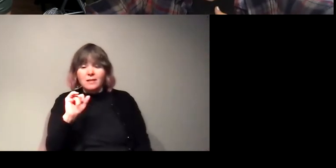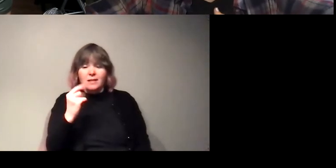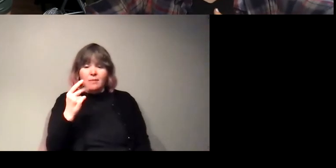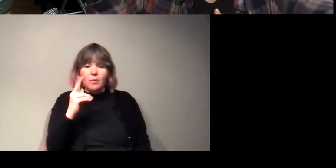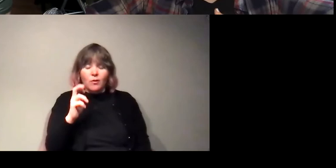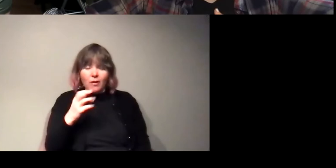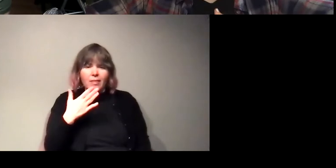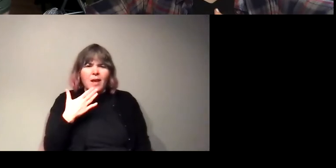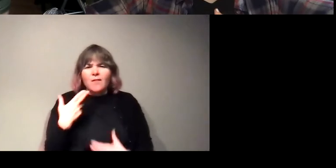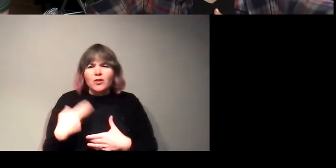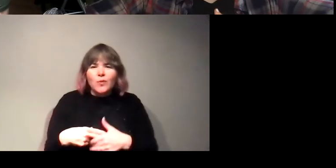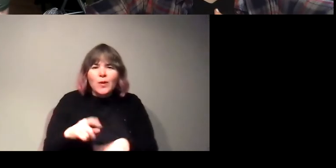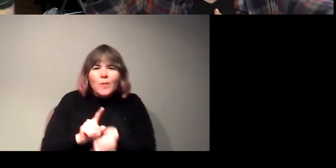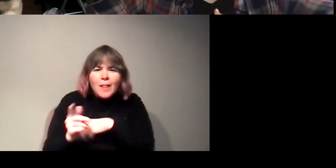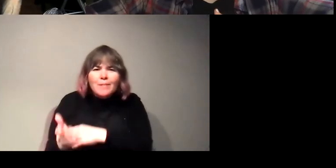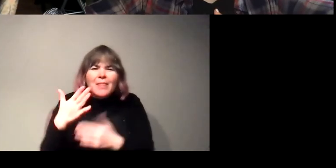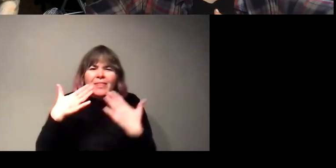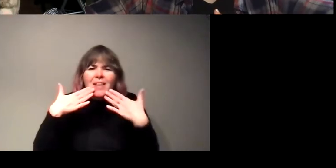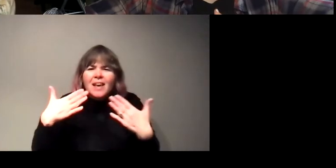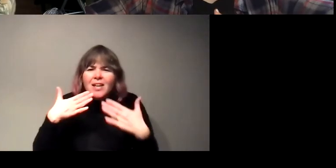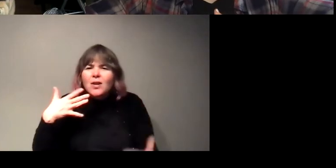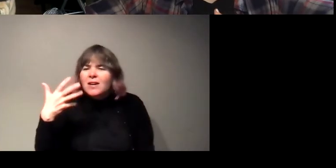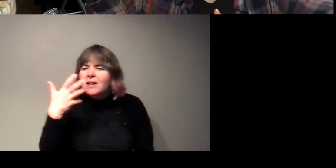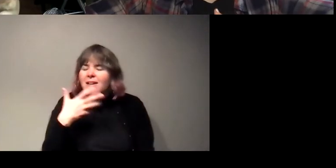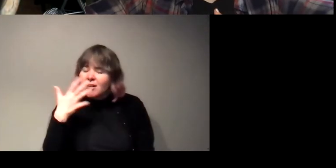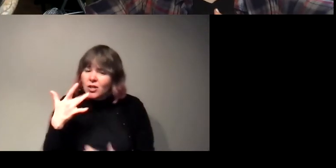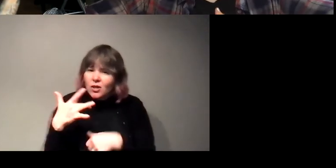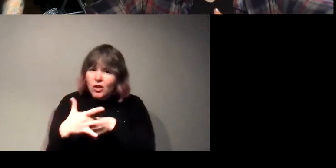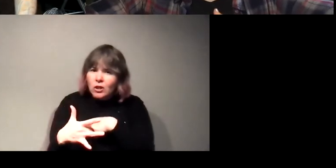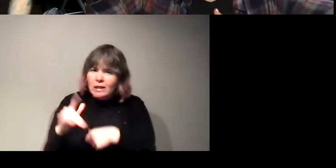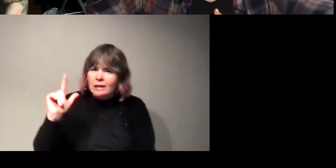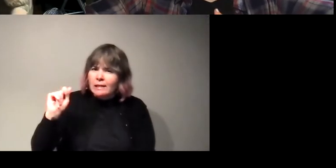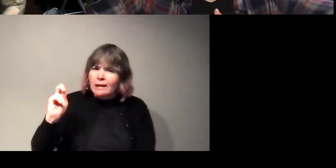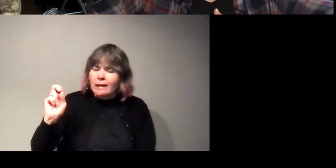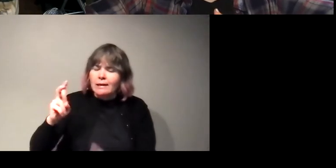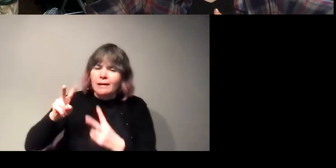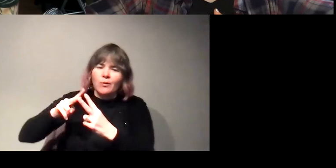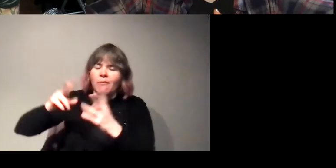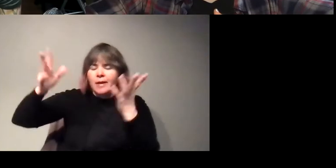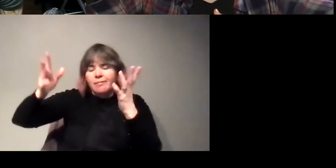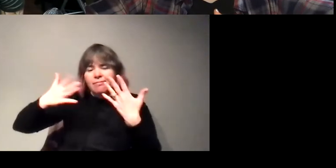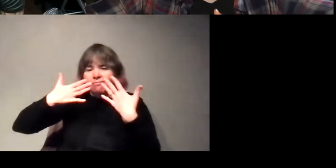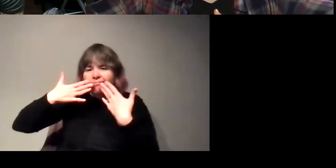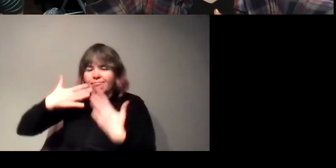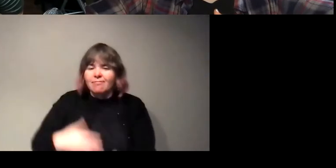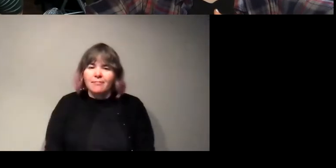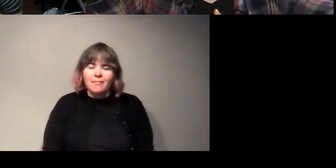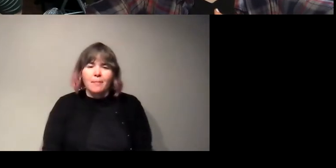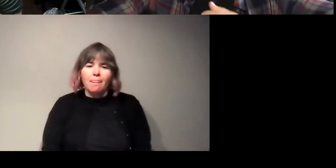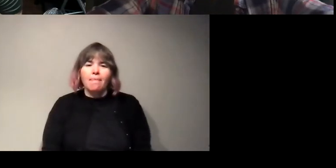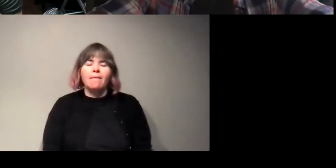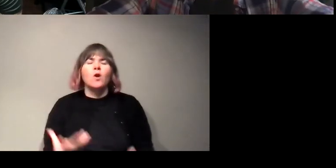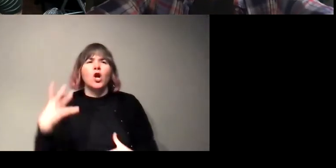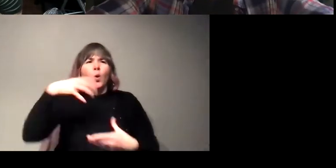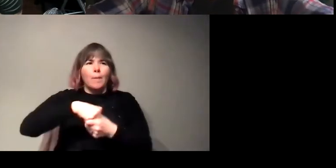late. Thank you for joining. That's so early or late, I'll say. Yeah. So